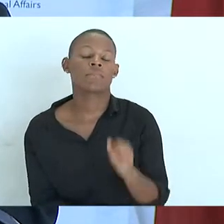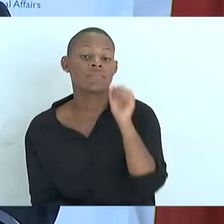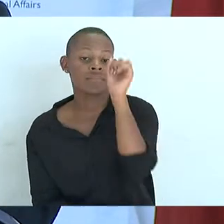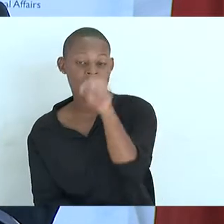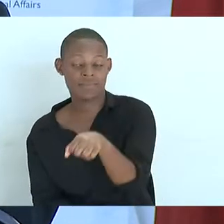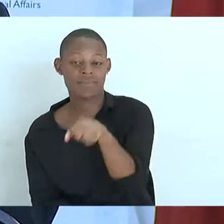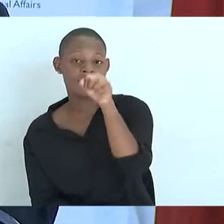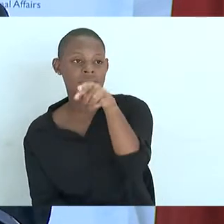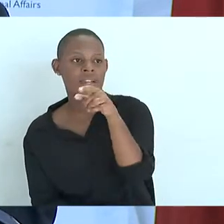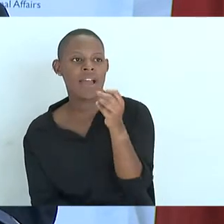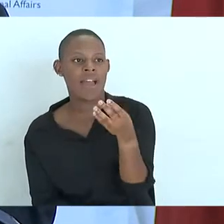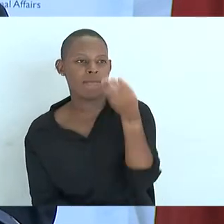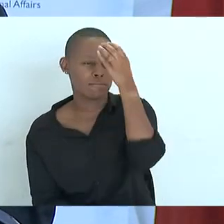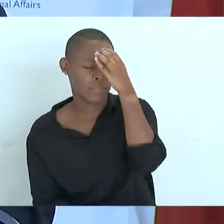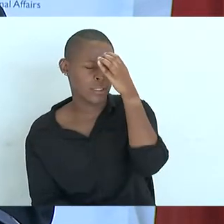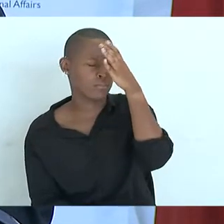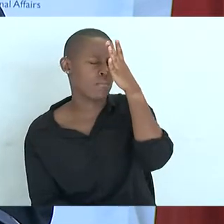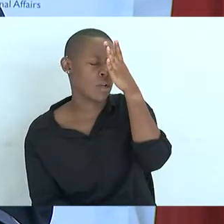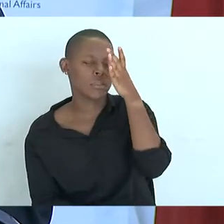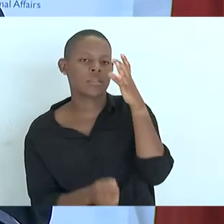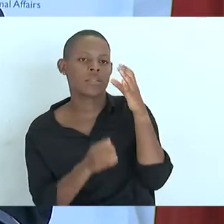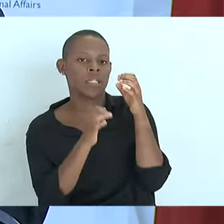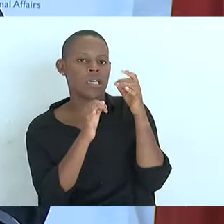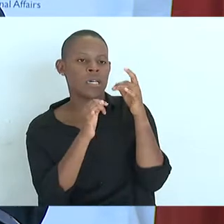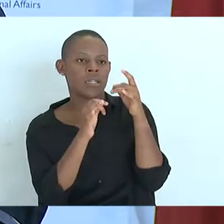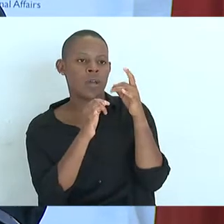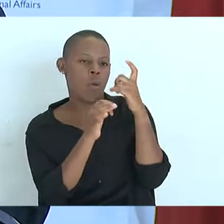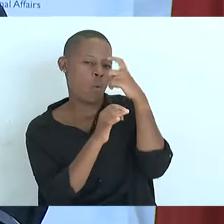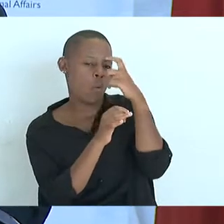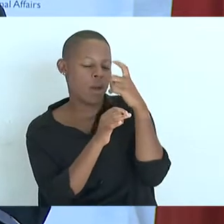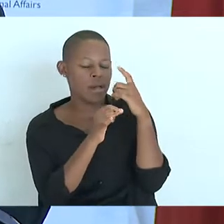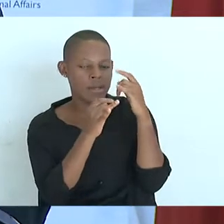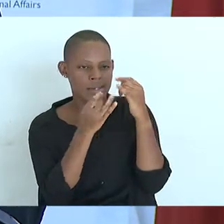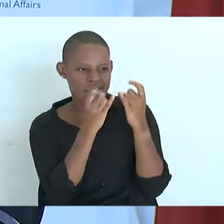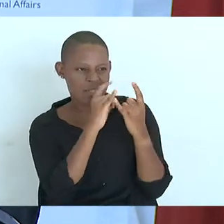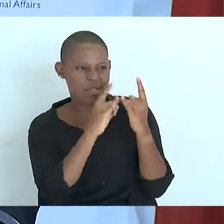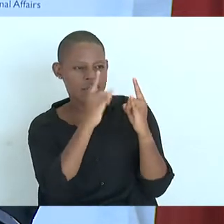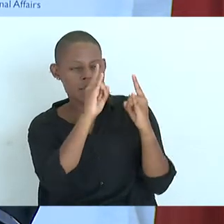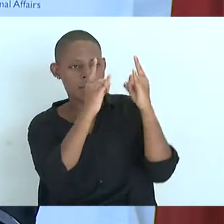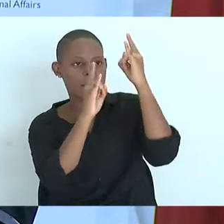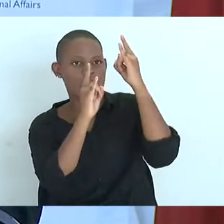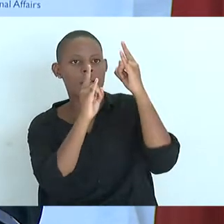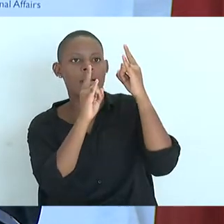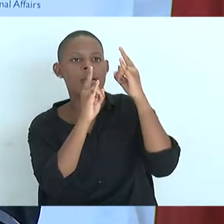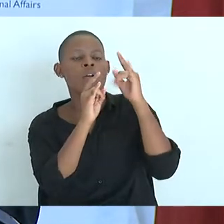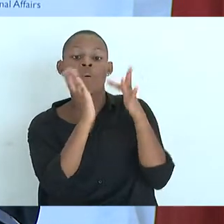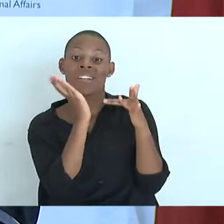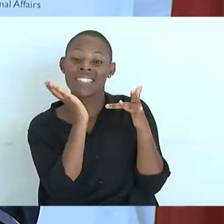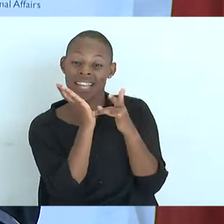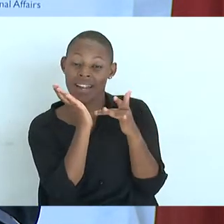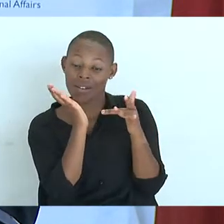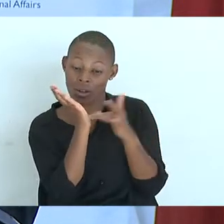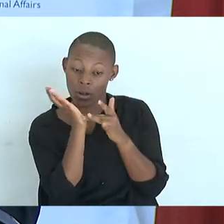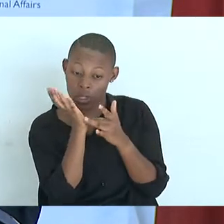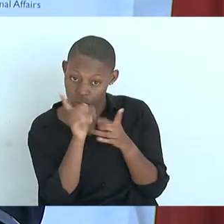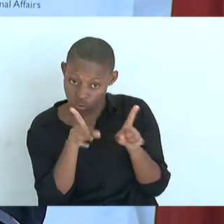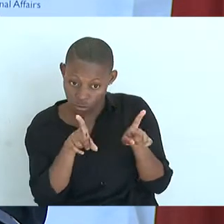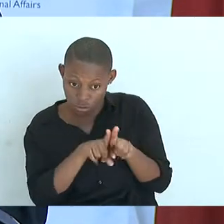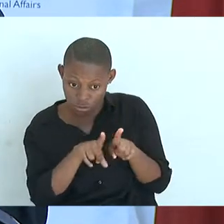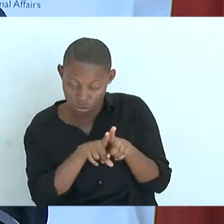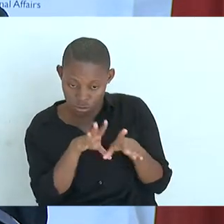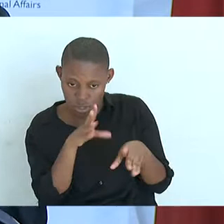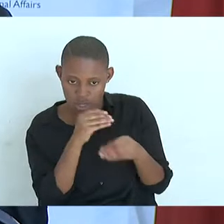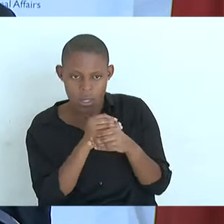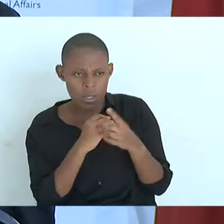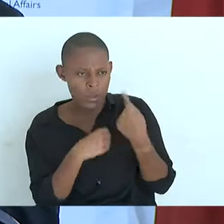initiative is a smart city. Smart city, essential to the smart city is technology. And we're quite pleased to